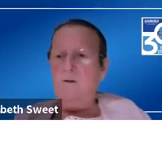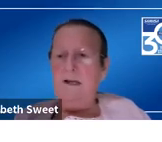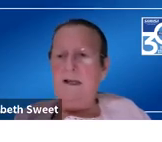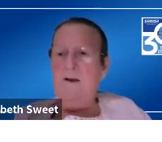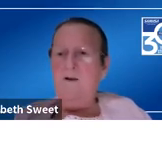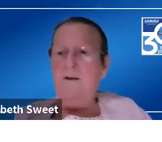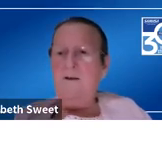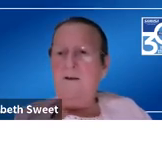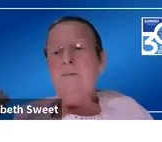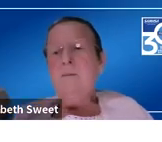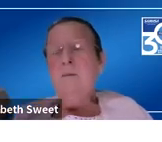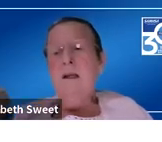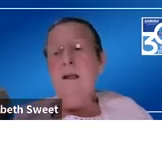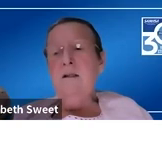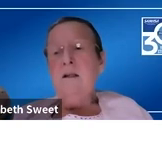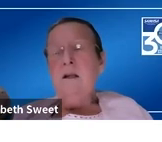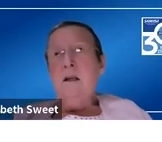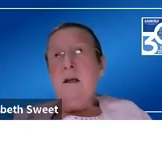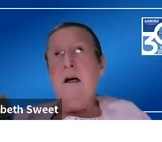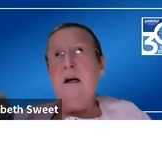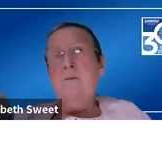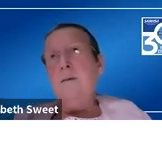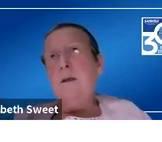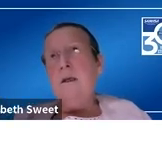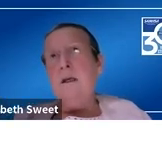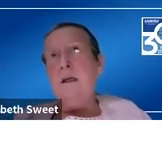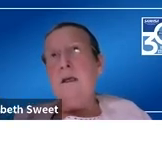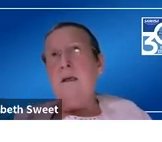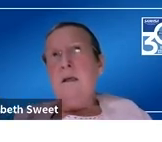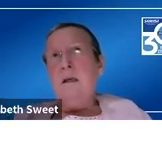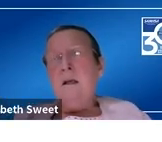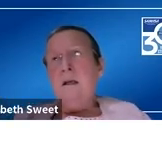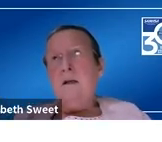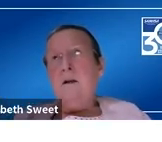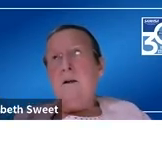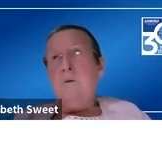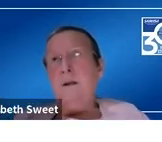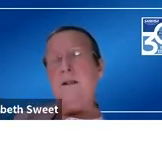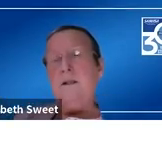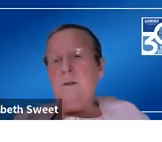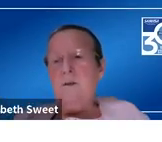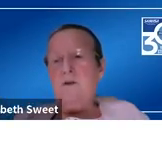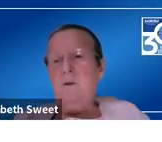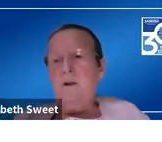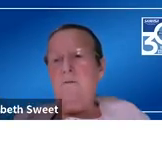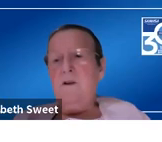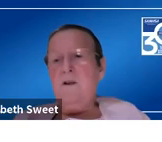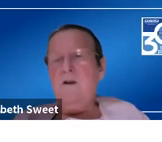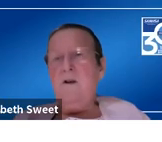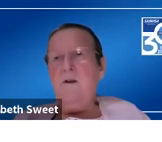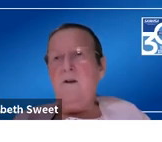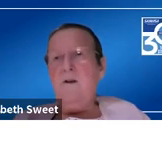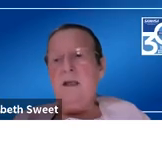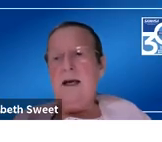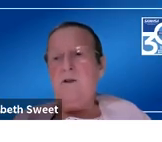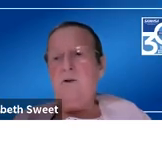world of mental health. And he went to summer school every year,